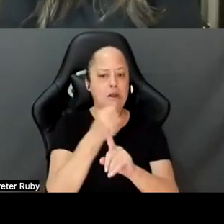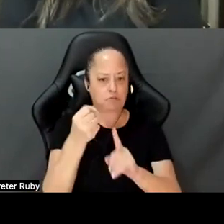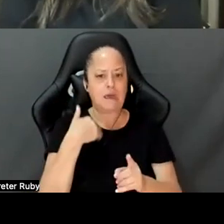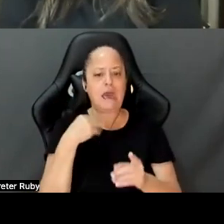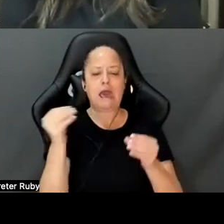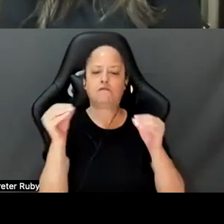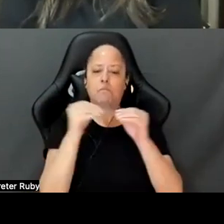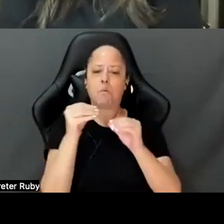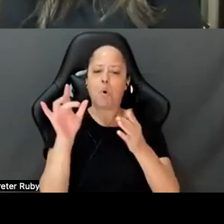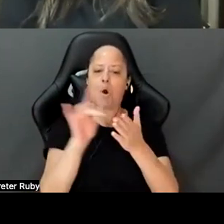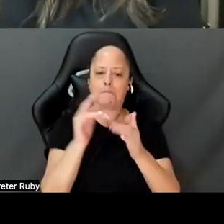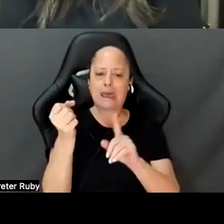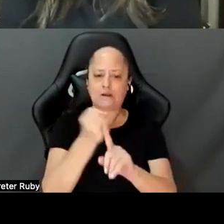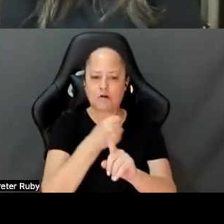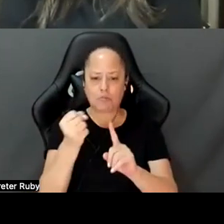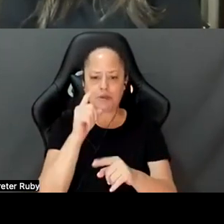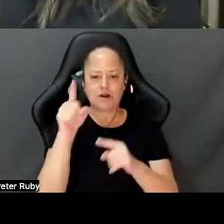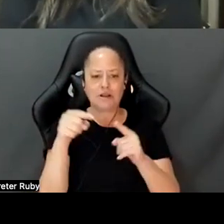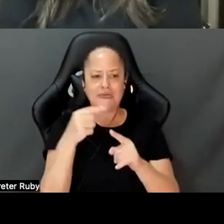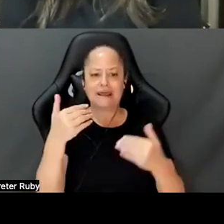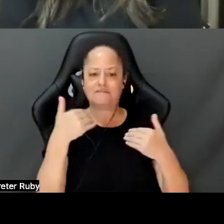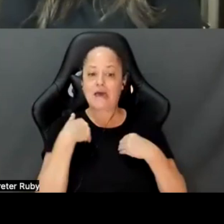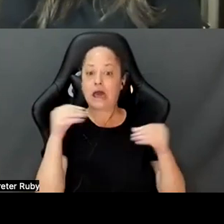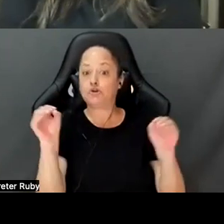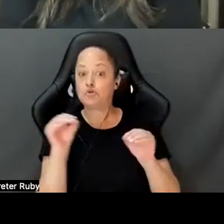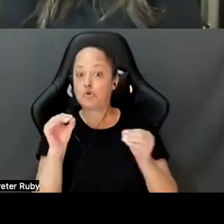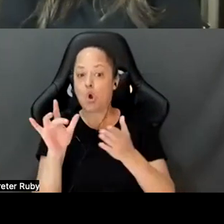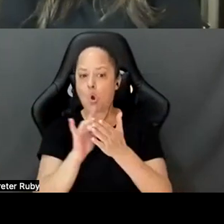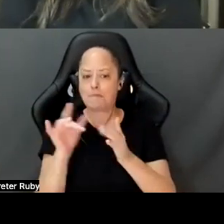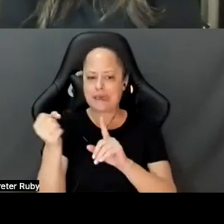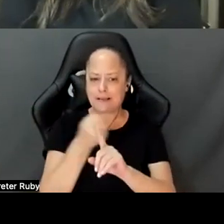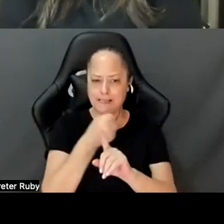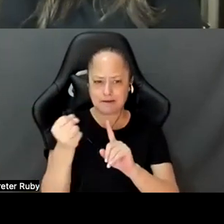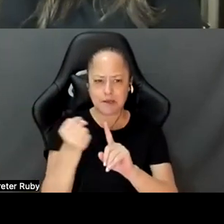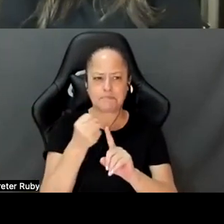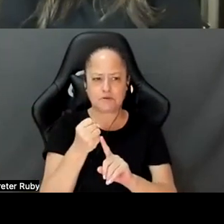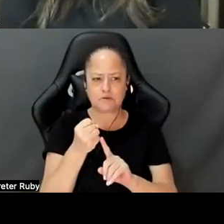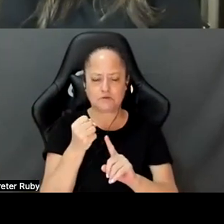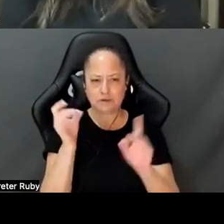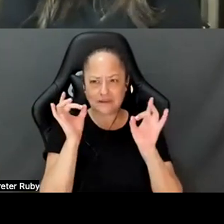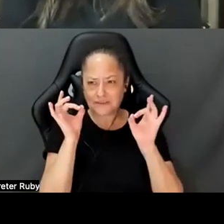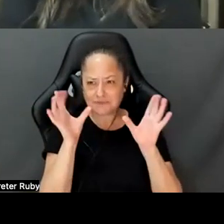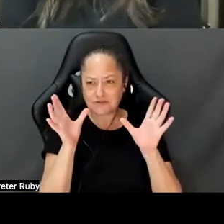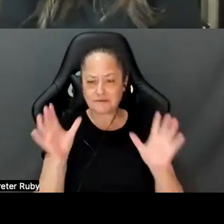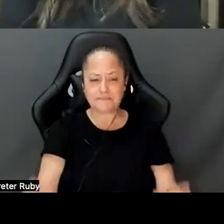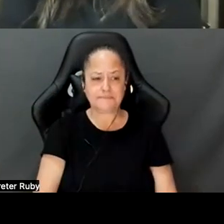medical abuse than I have had not medical abuse. It's absurd.